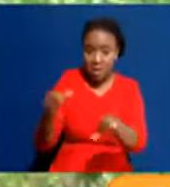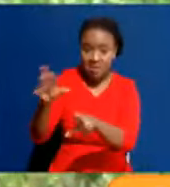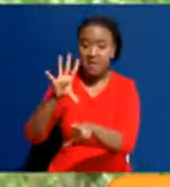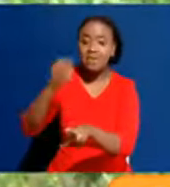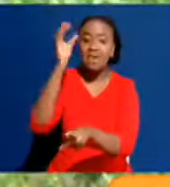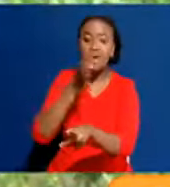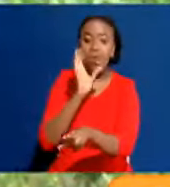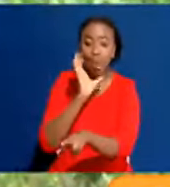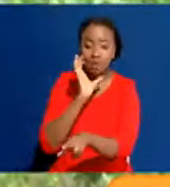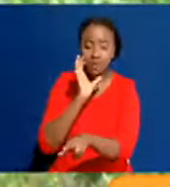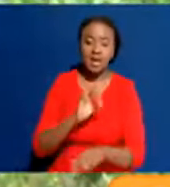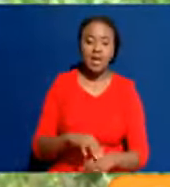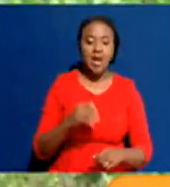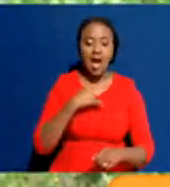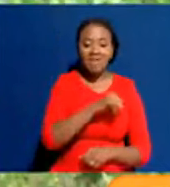nini,